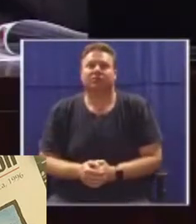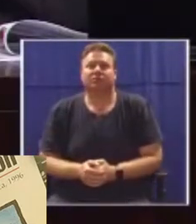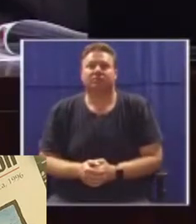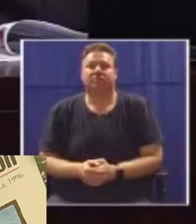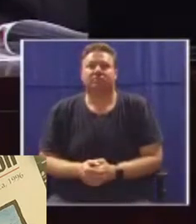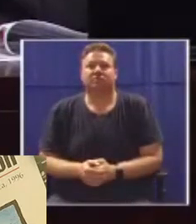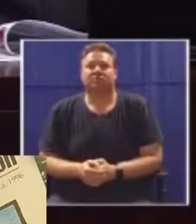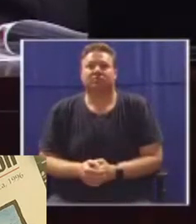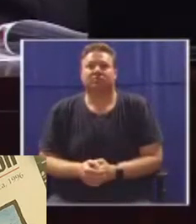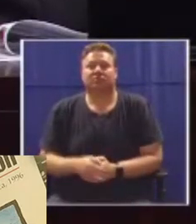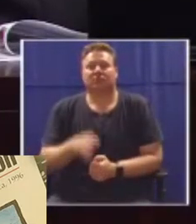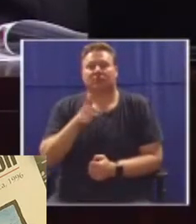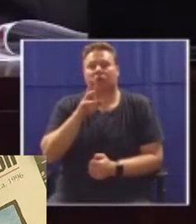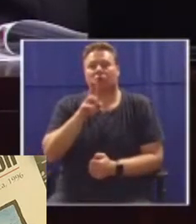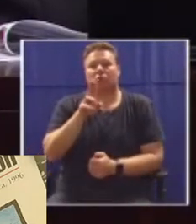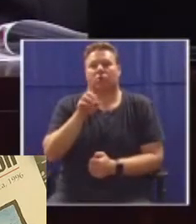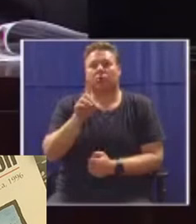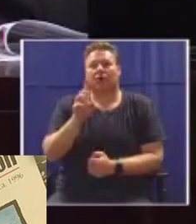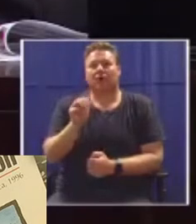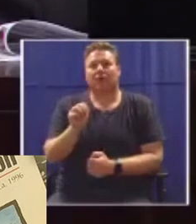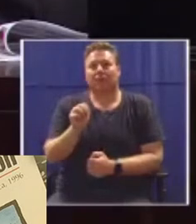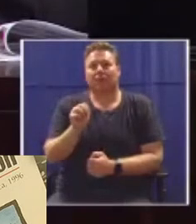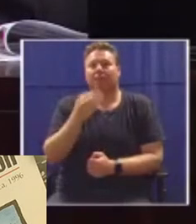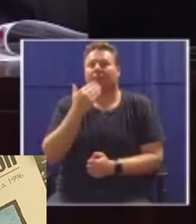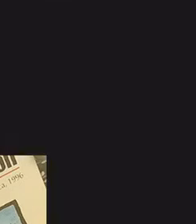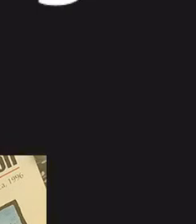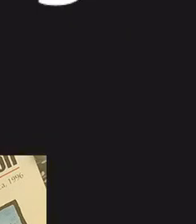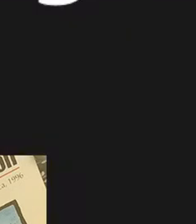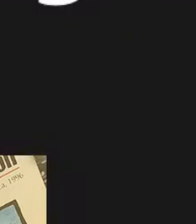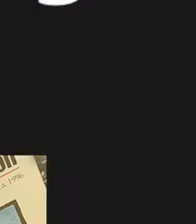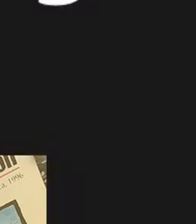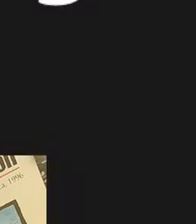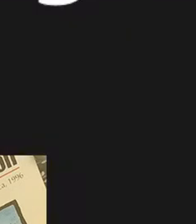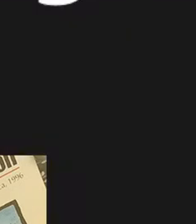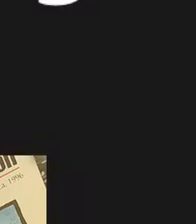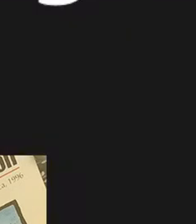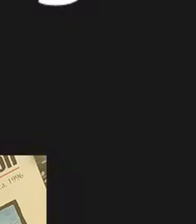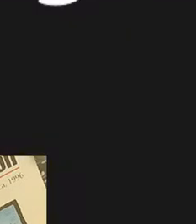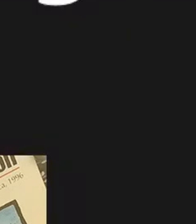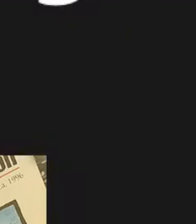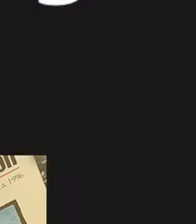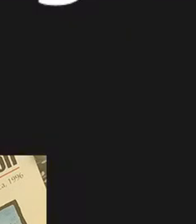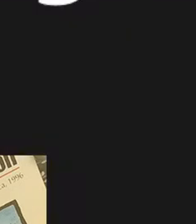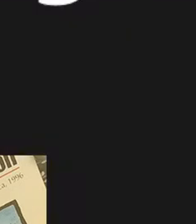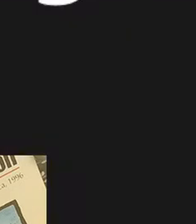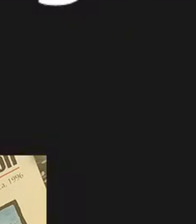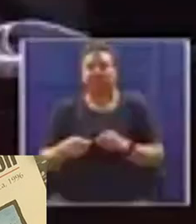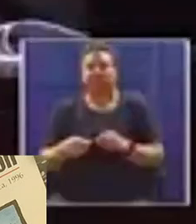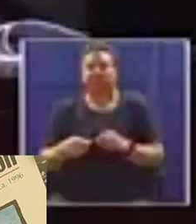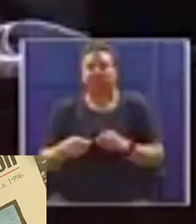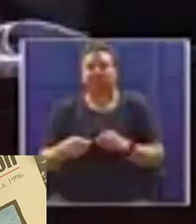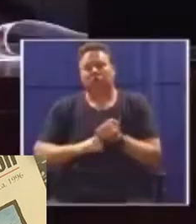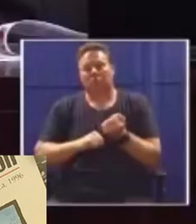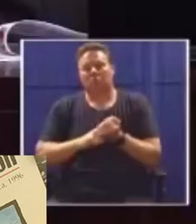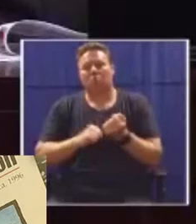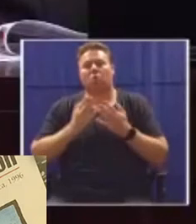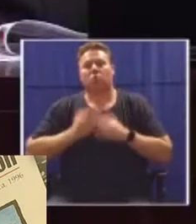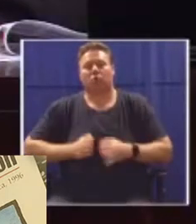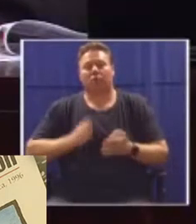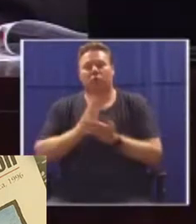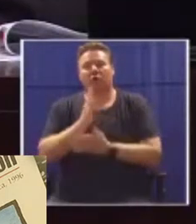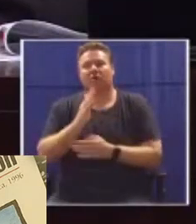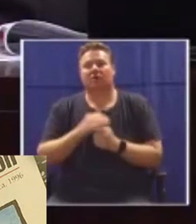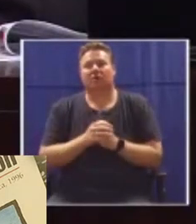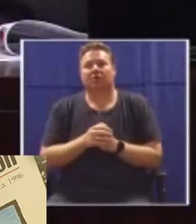The United Democratic Movement, let me also thank you for your unwavering support in protecting human rights,